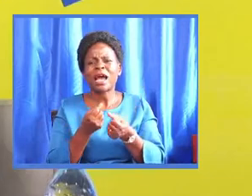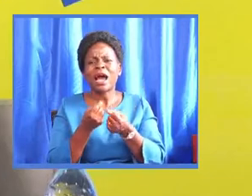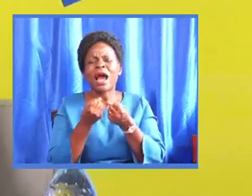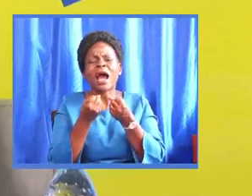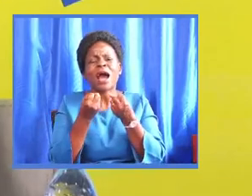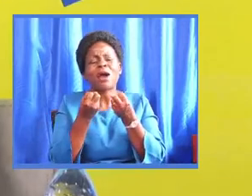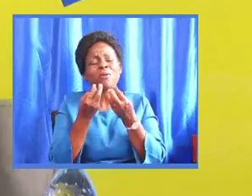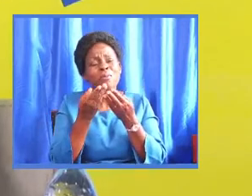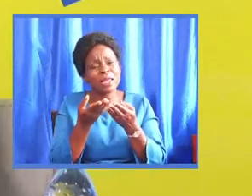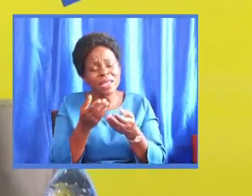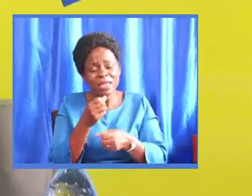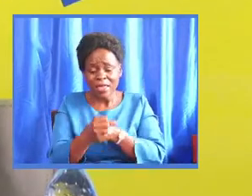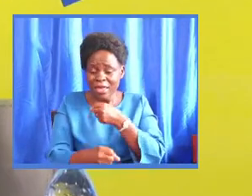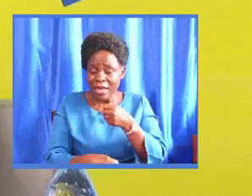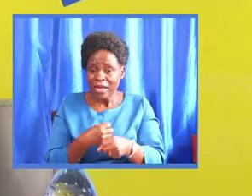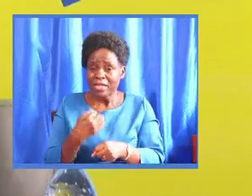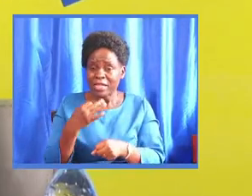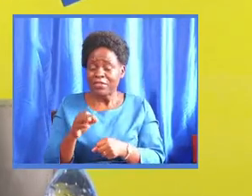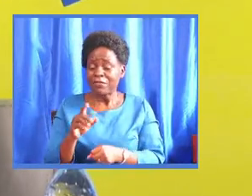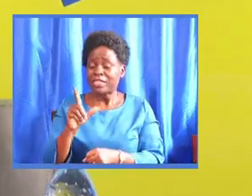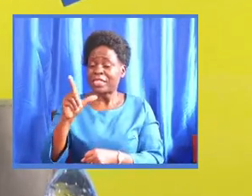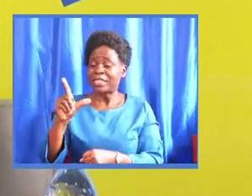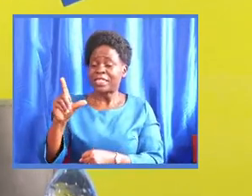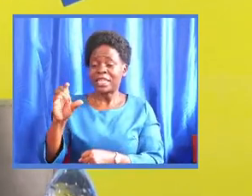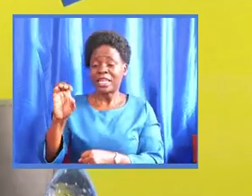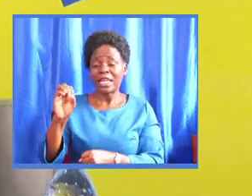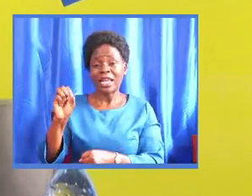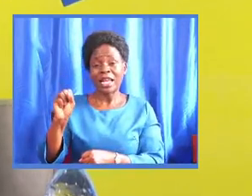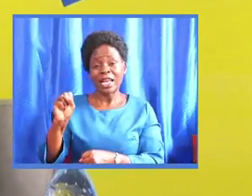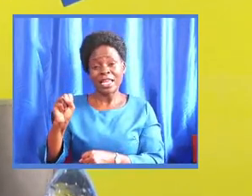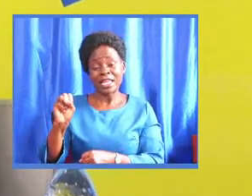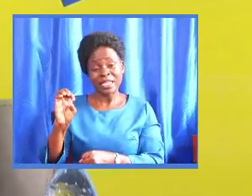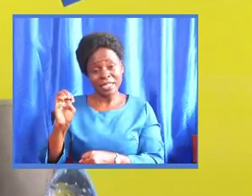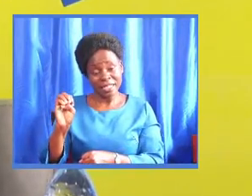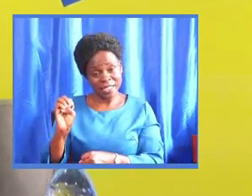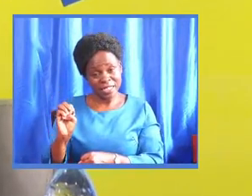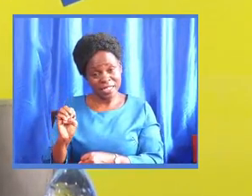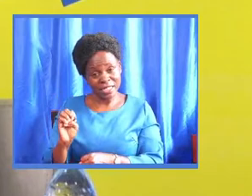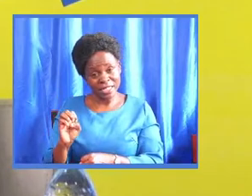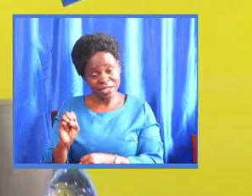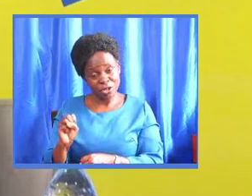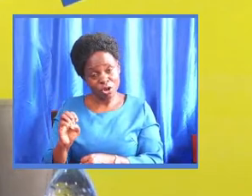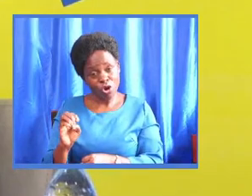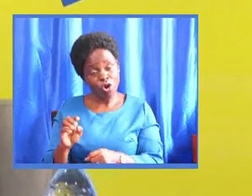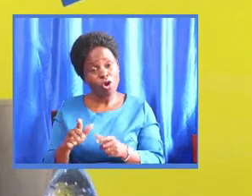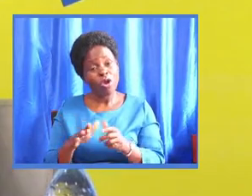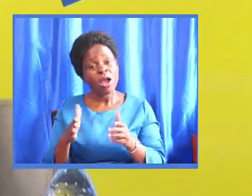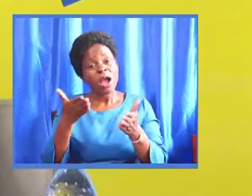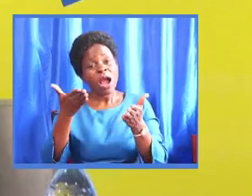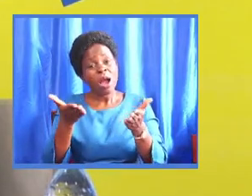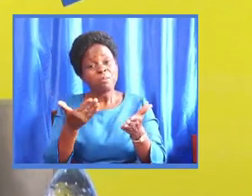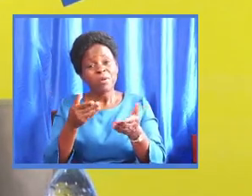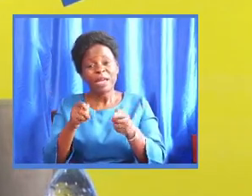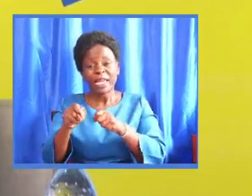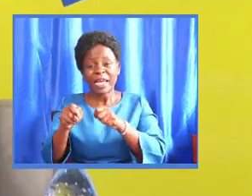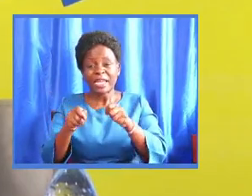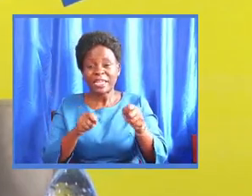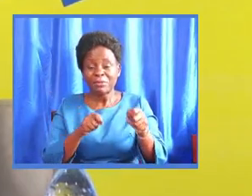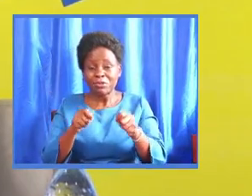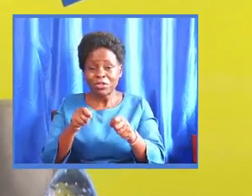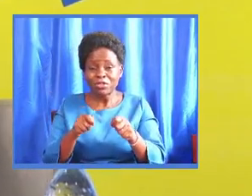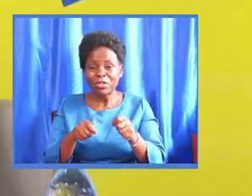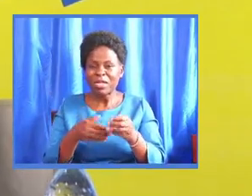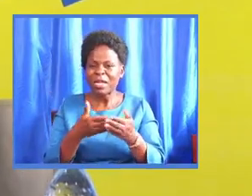if it's a leasehold, for example, if there are any easements, okay, if there are any restrictions, height